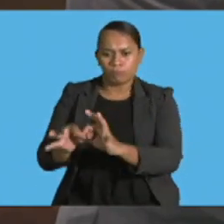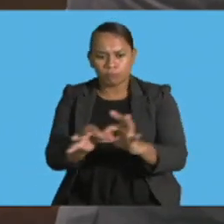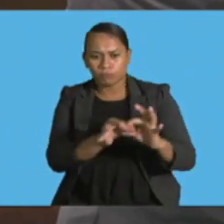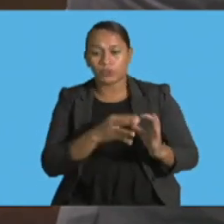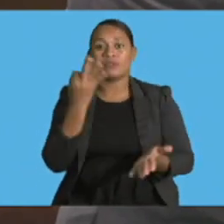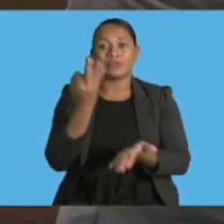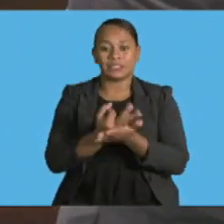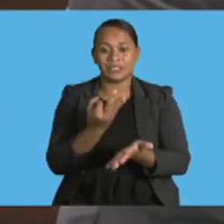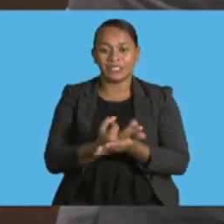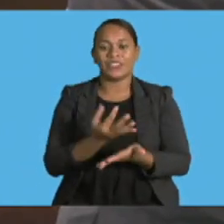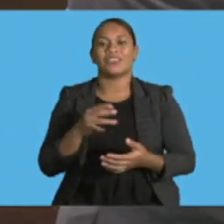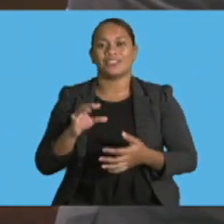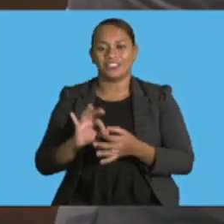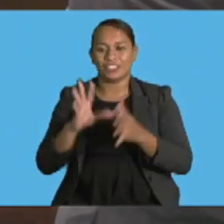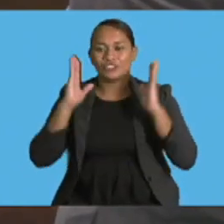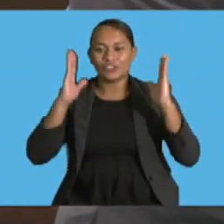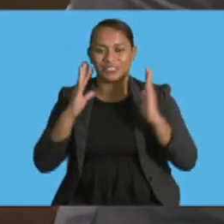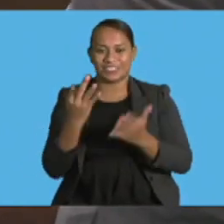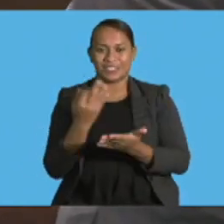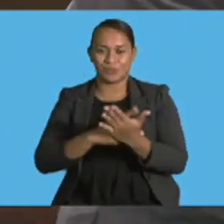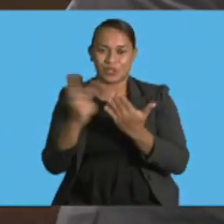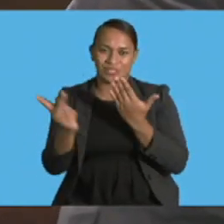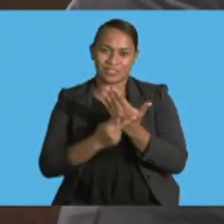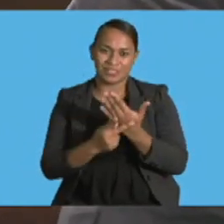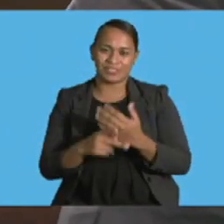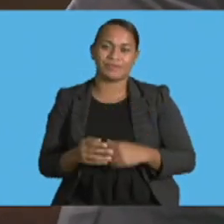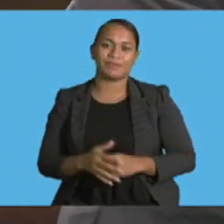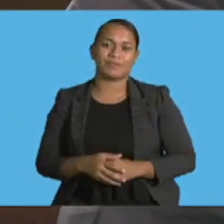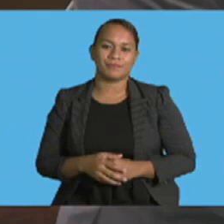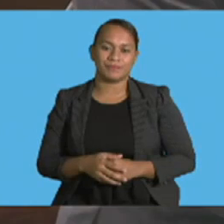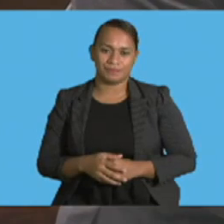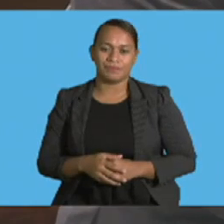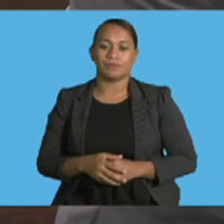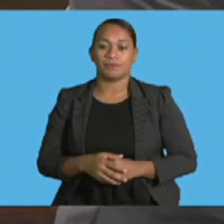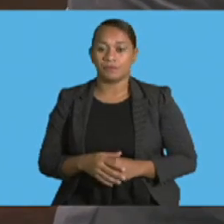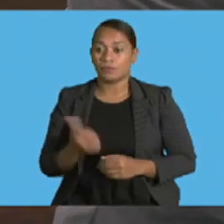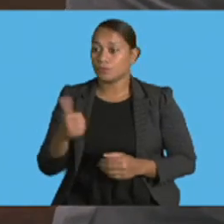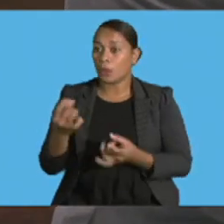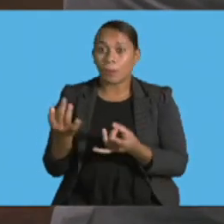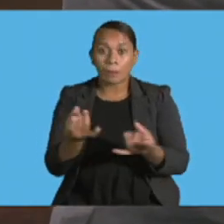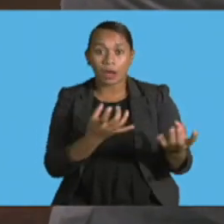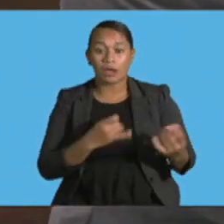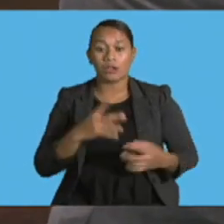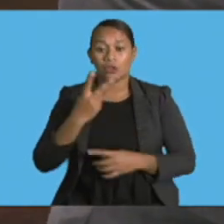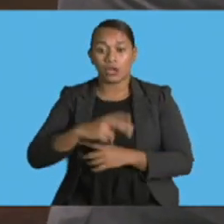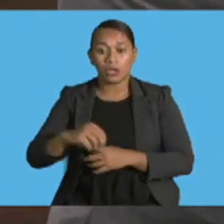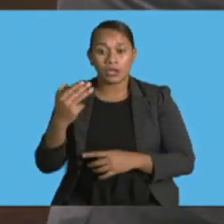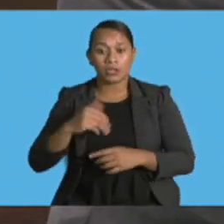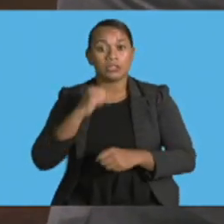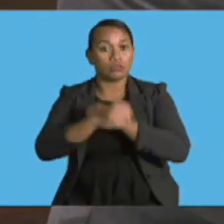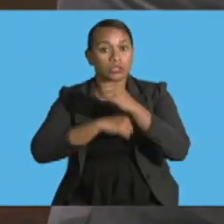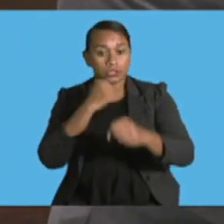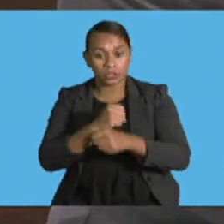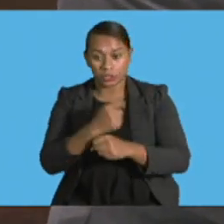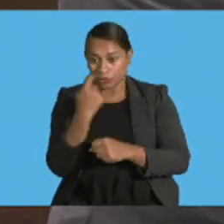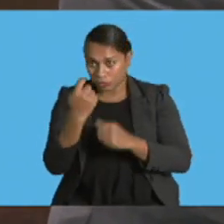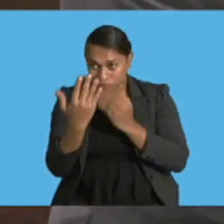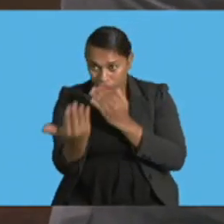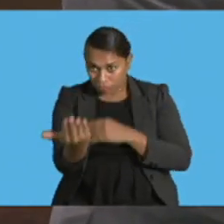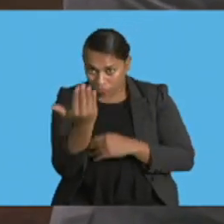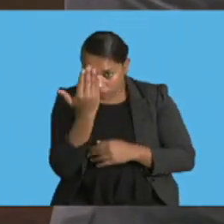for church projects. In order to prepare for the 2019 season's targeted volume of